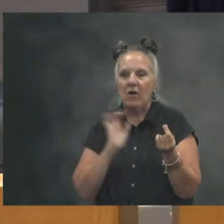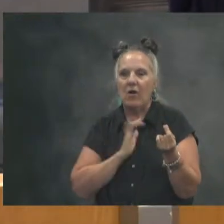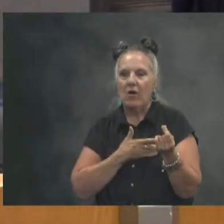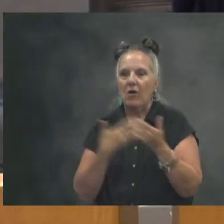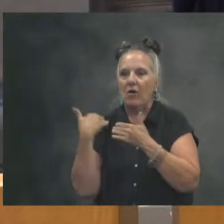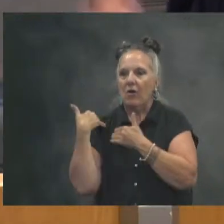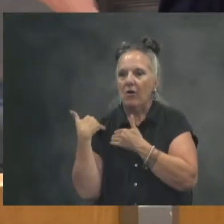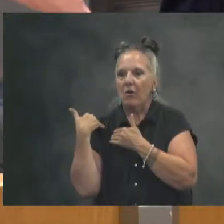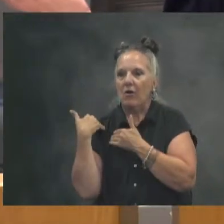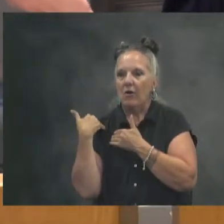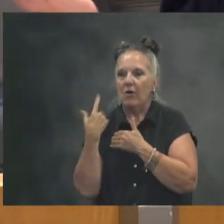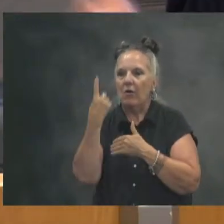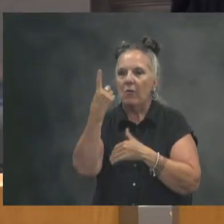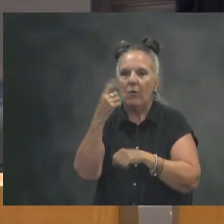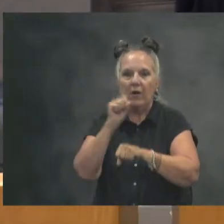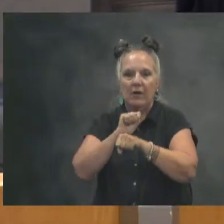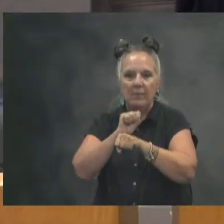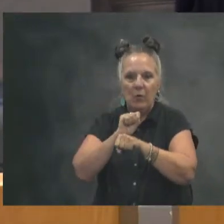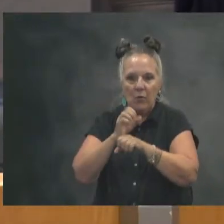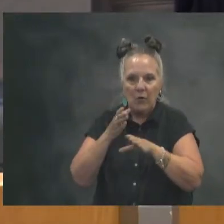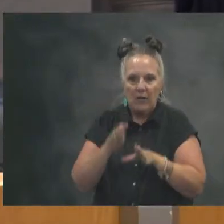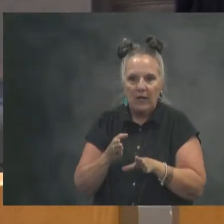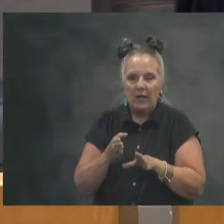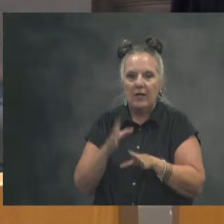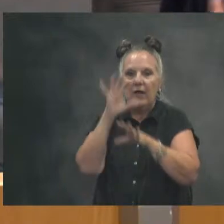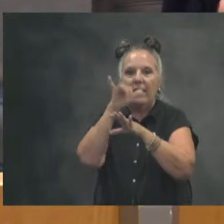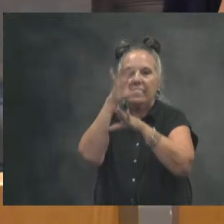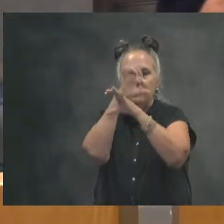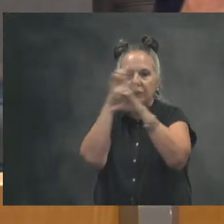only have one employee, and that's the superintendent.